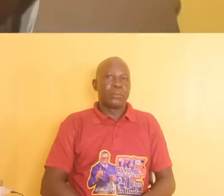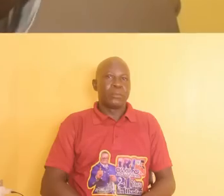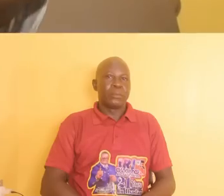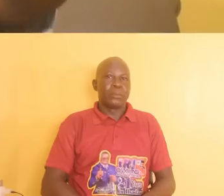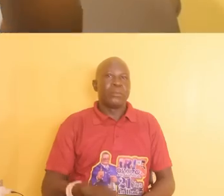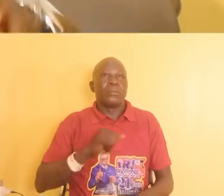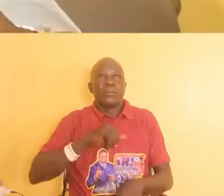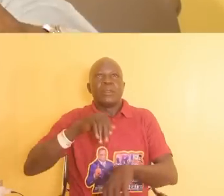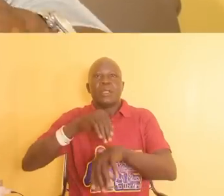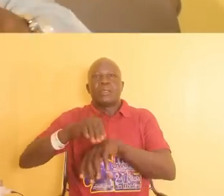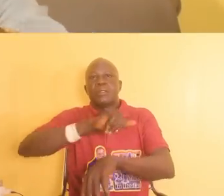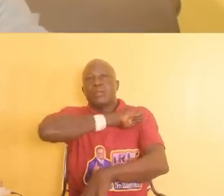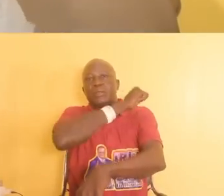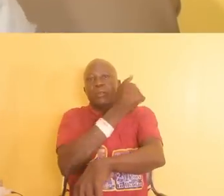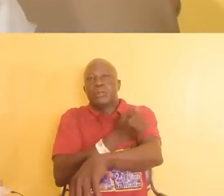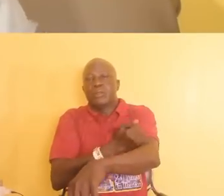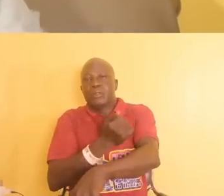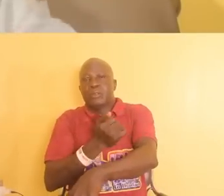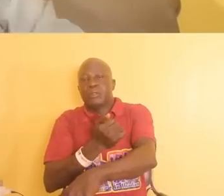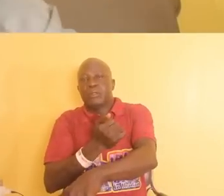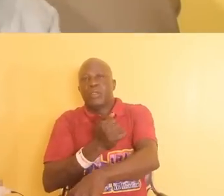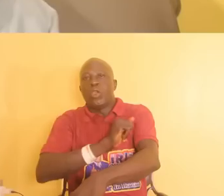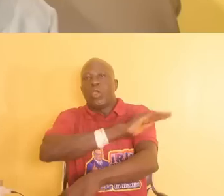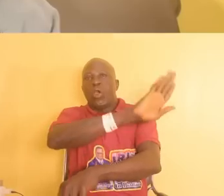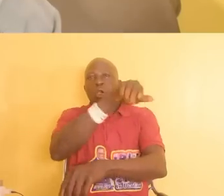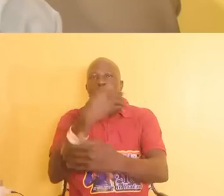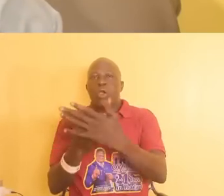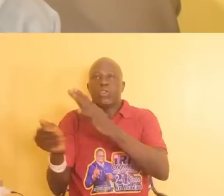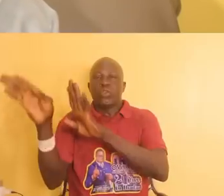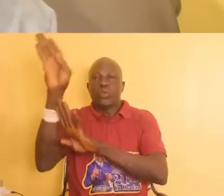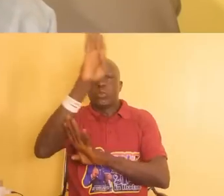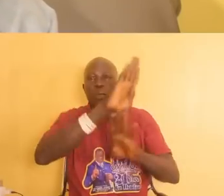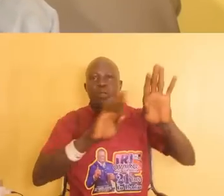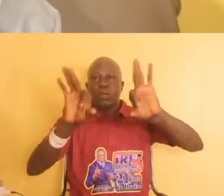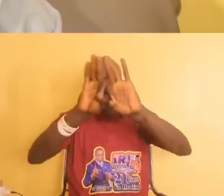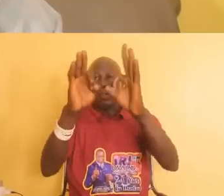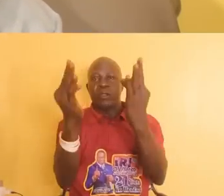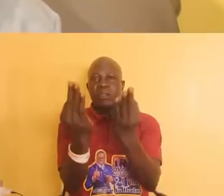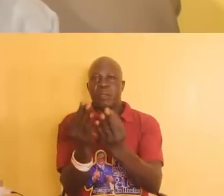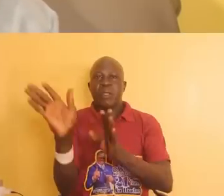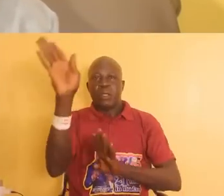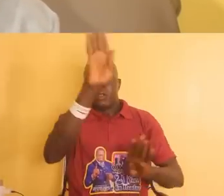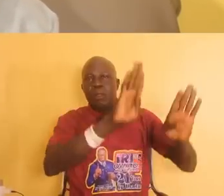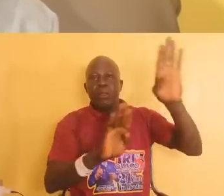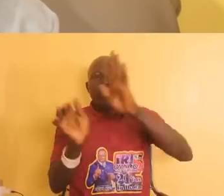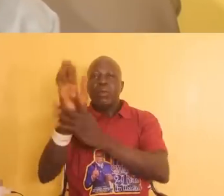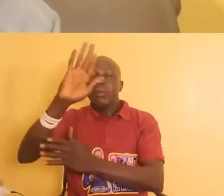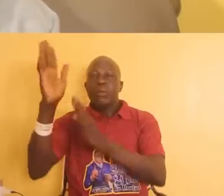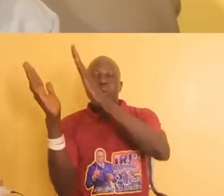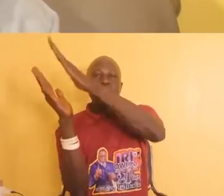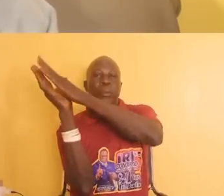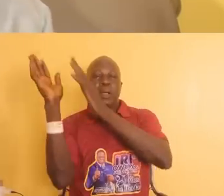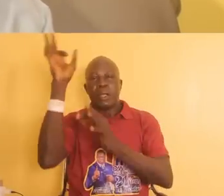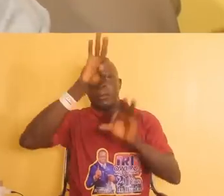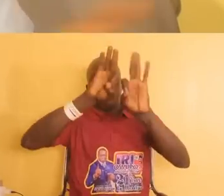Mo rán àṣẹ jáde. I sent forth authority. Ogun àtilé wá. Bass of the family. Ogun ìbí. Bass of birth.